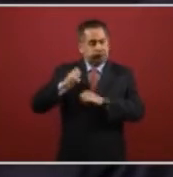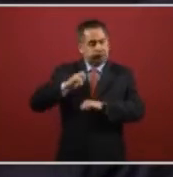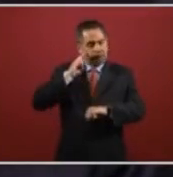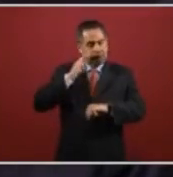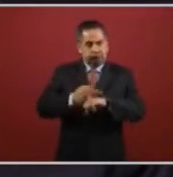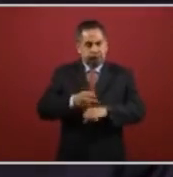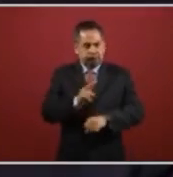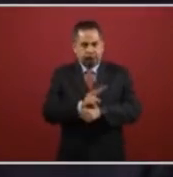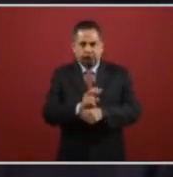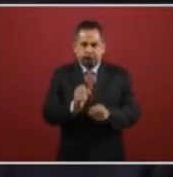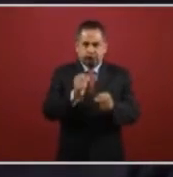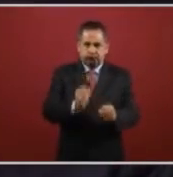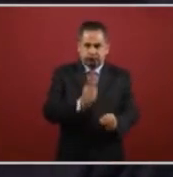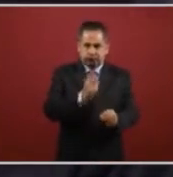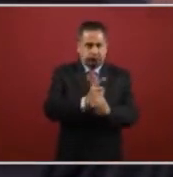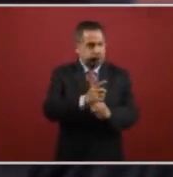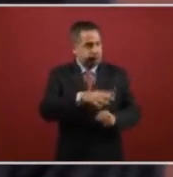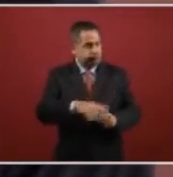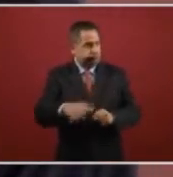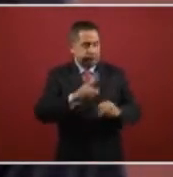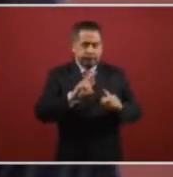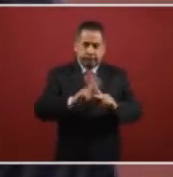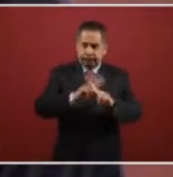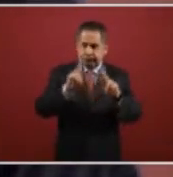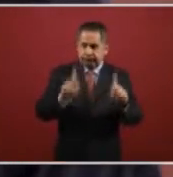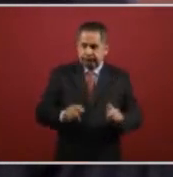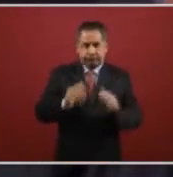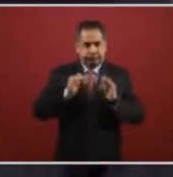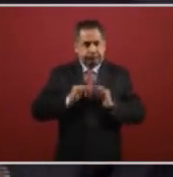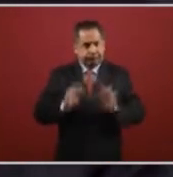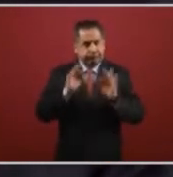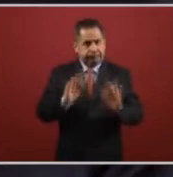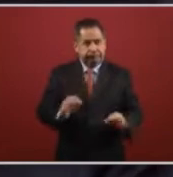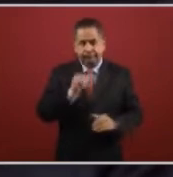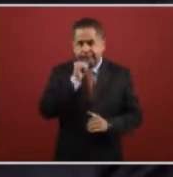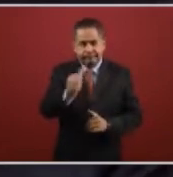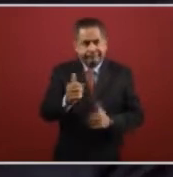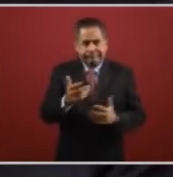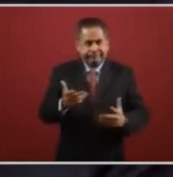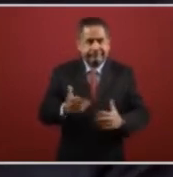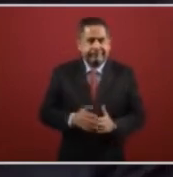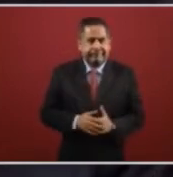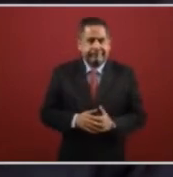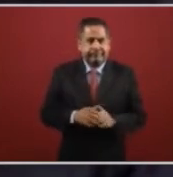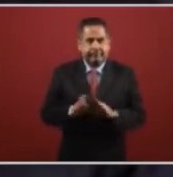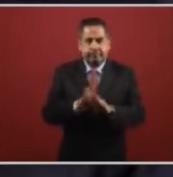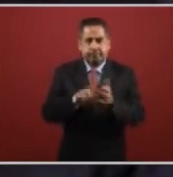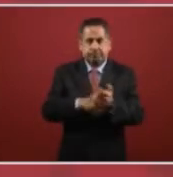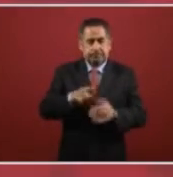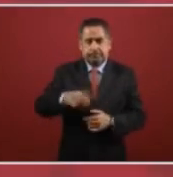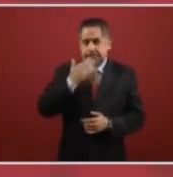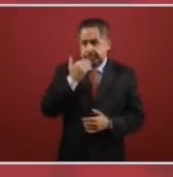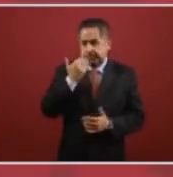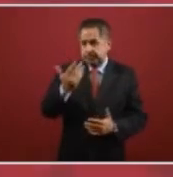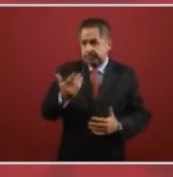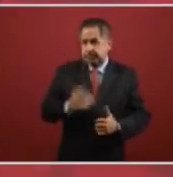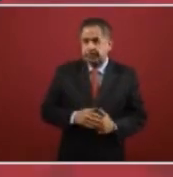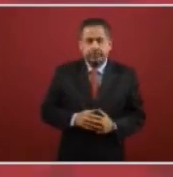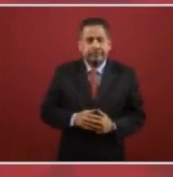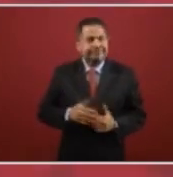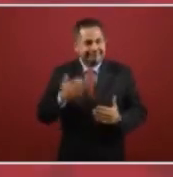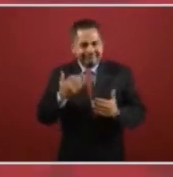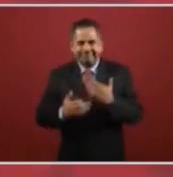There was no corporation there to guarantee peace and tranquility or public security,